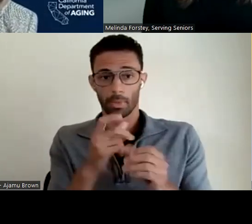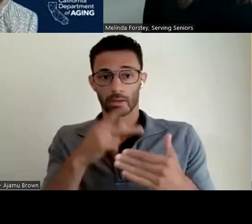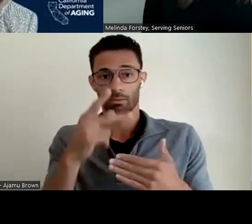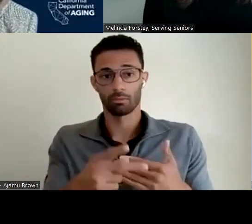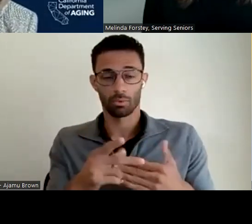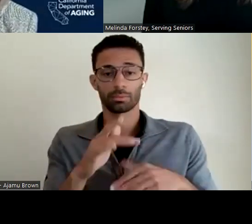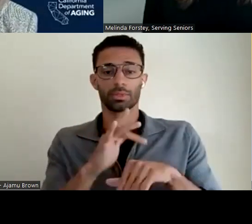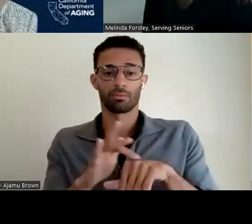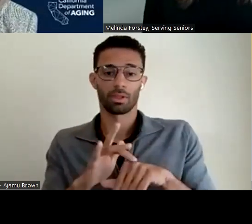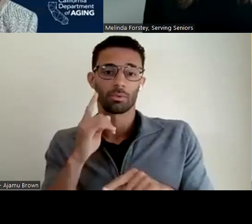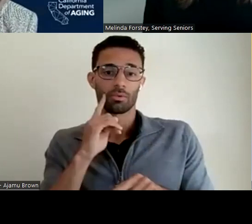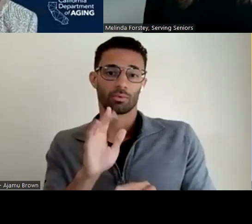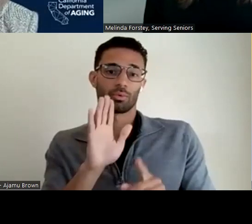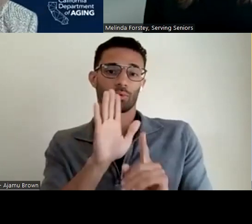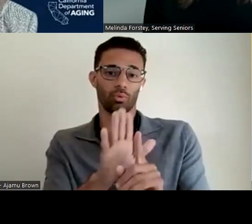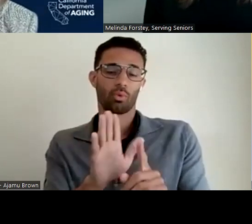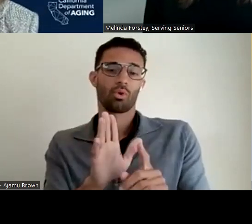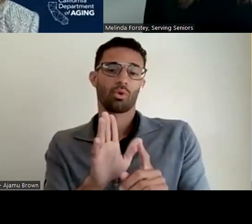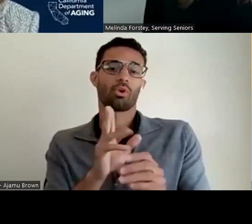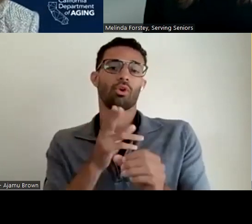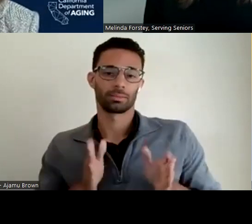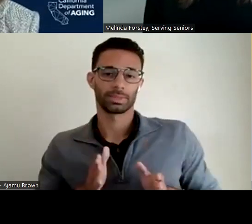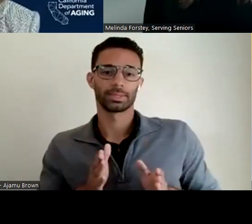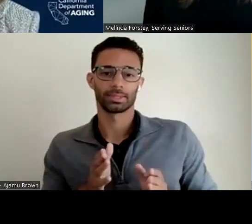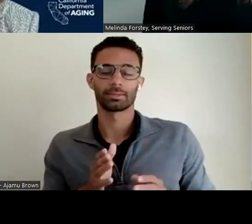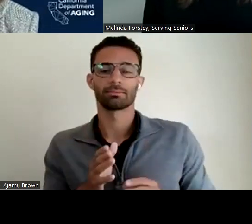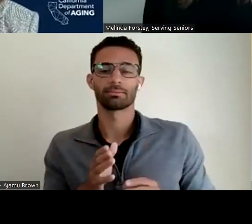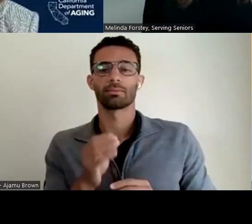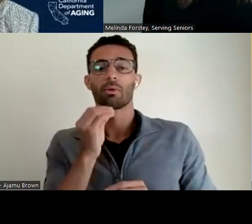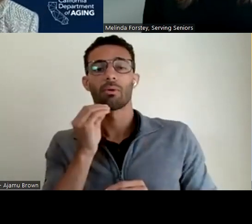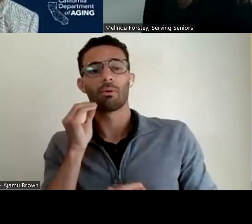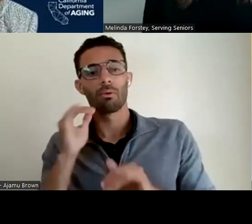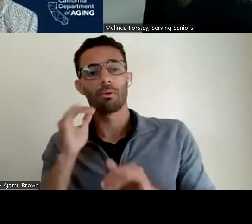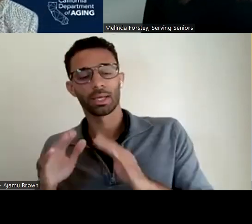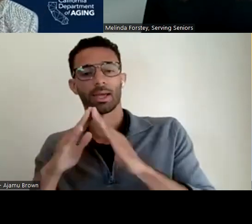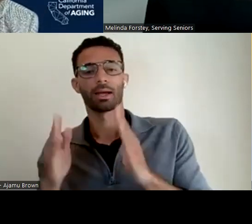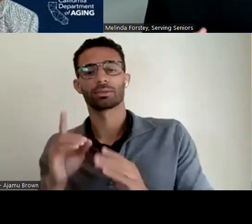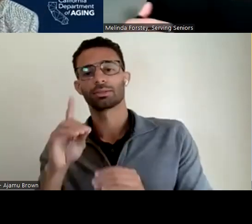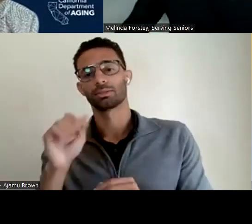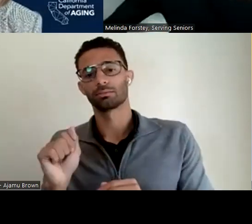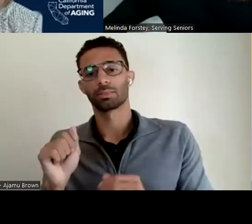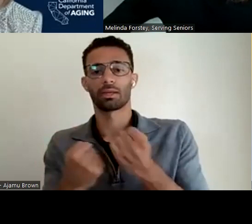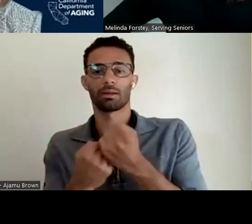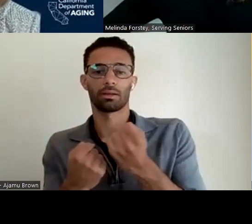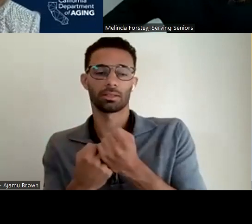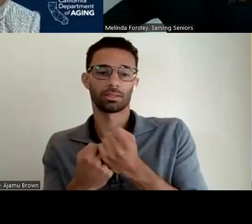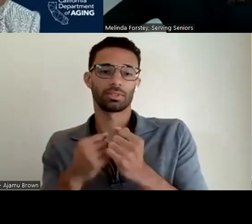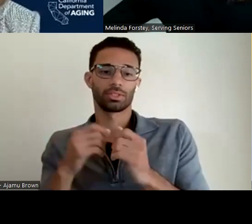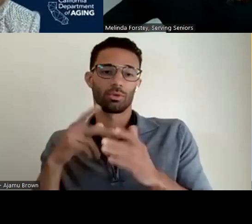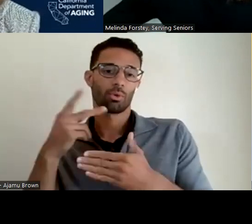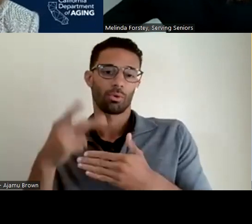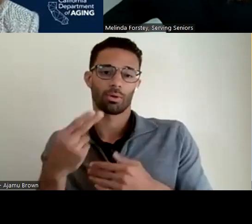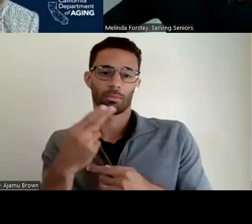your participants? And that would be things like Home Safe or the Housing Disability Advocacy Program, HDAP.